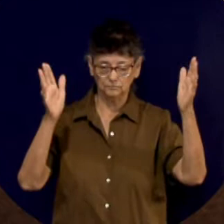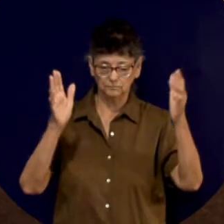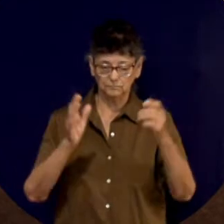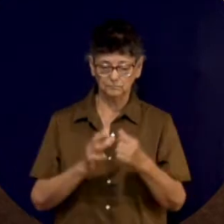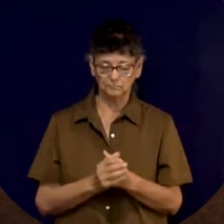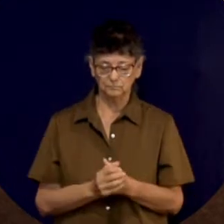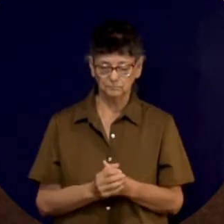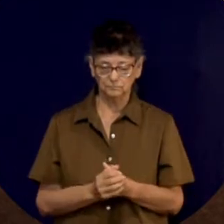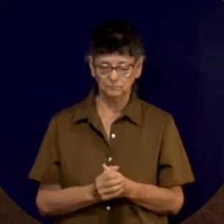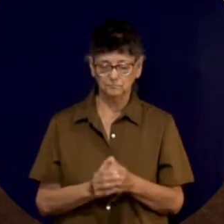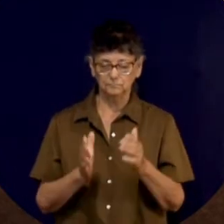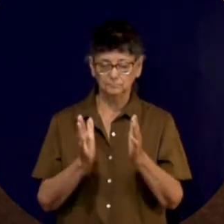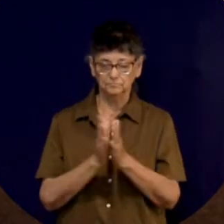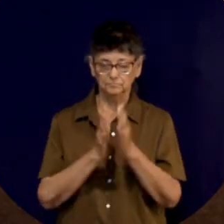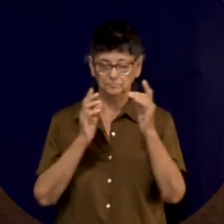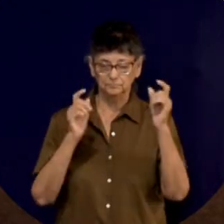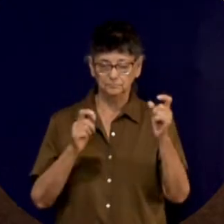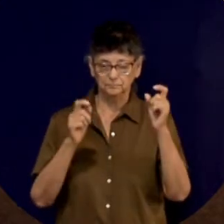alleluia.